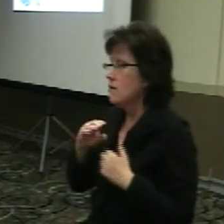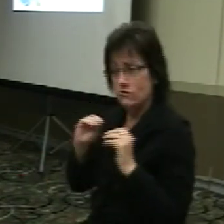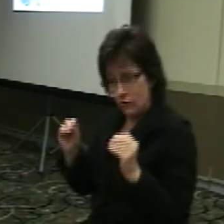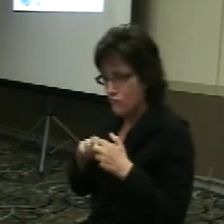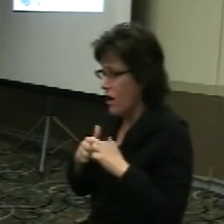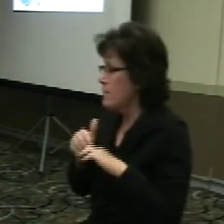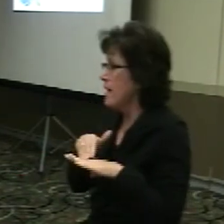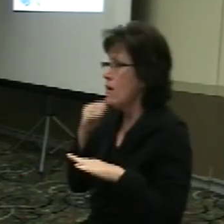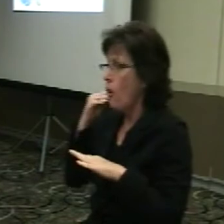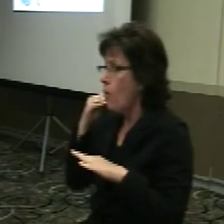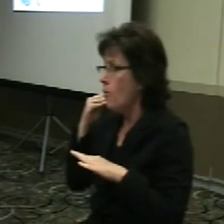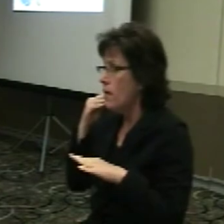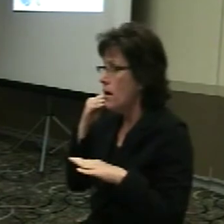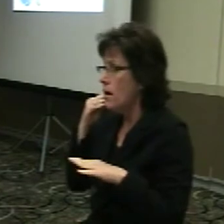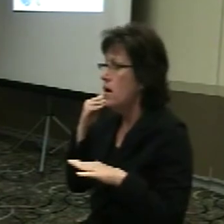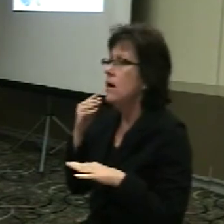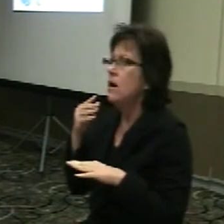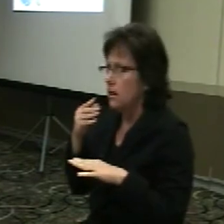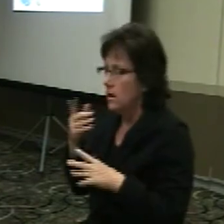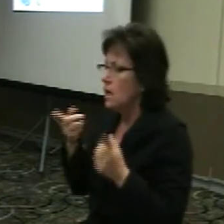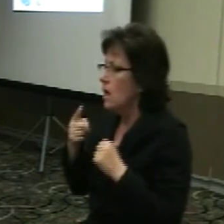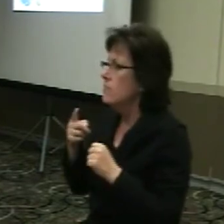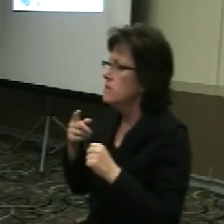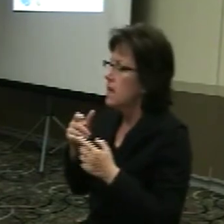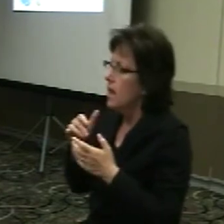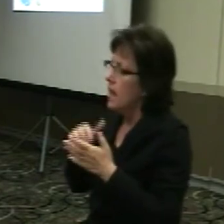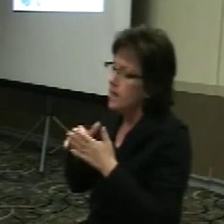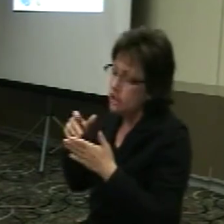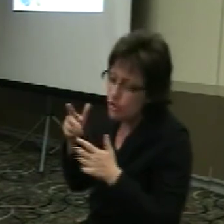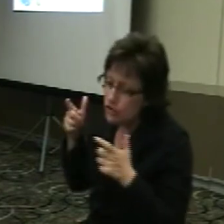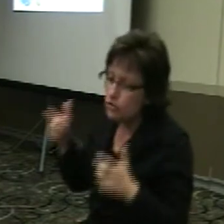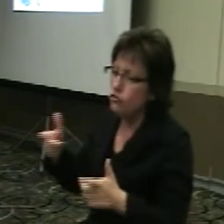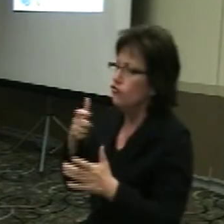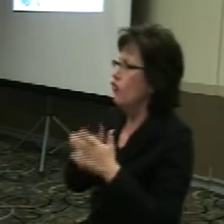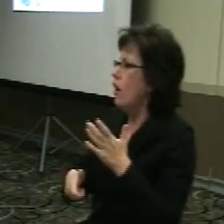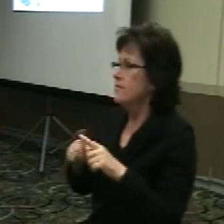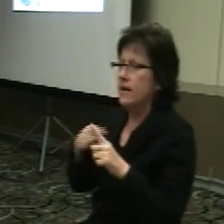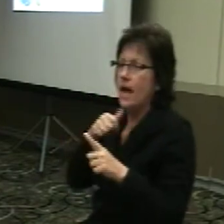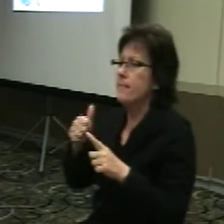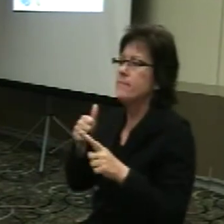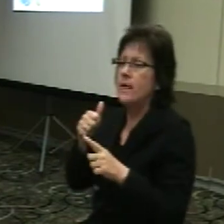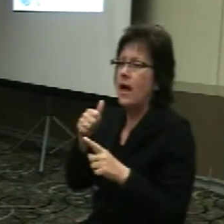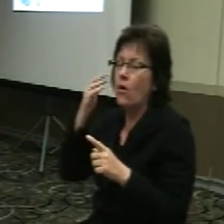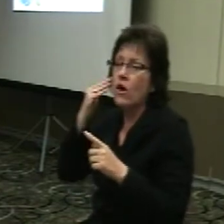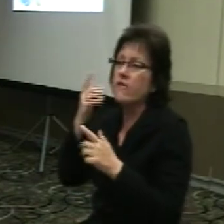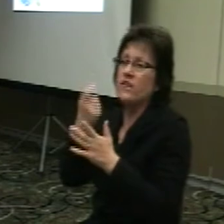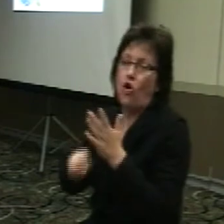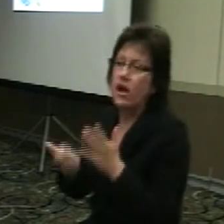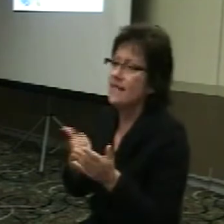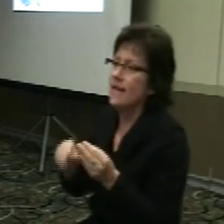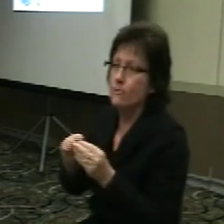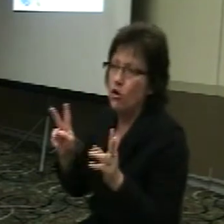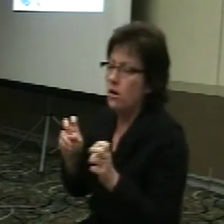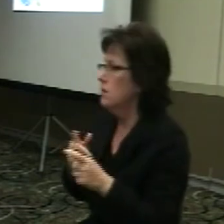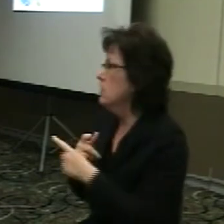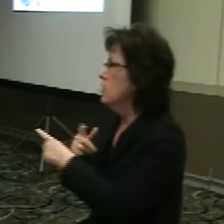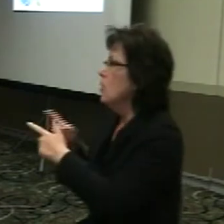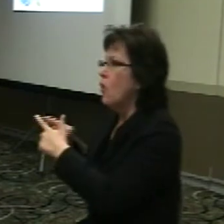home. Now it comes at an incredible cost, but I'm not even aware of the cost anymore. Or they just have really different